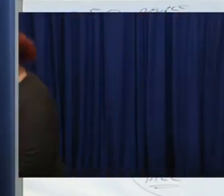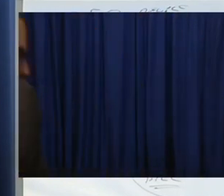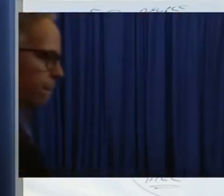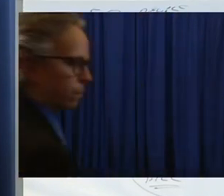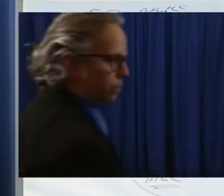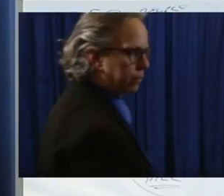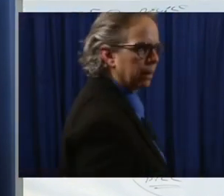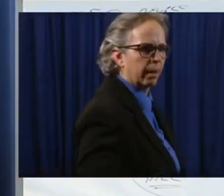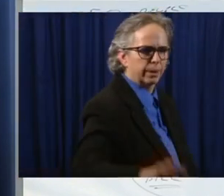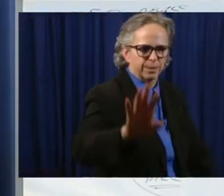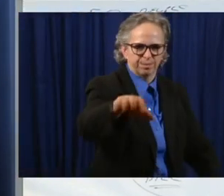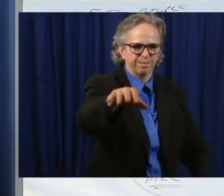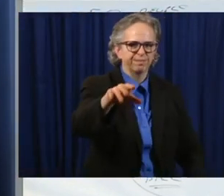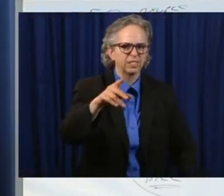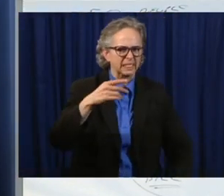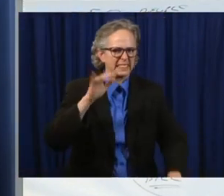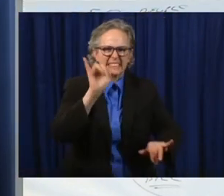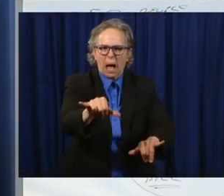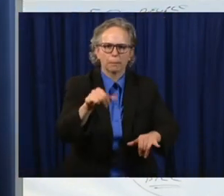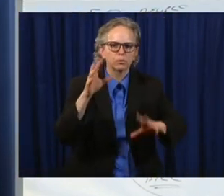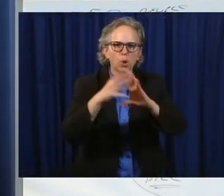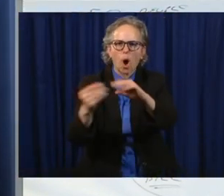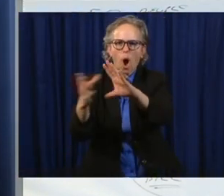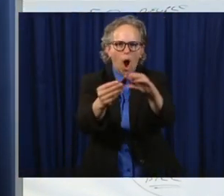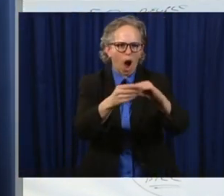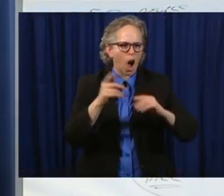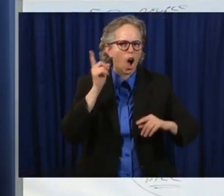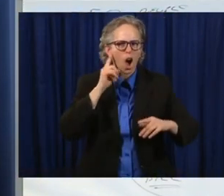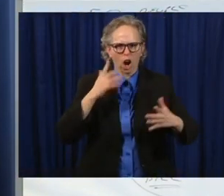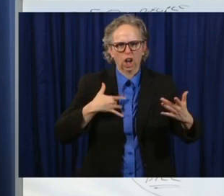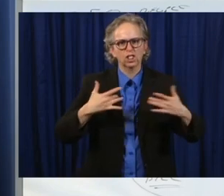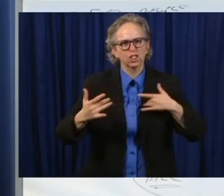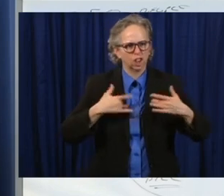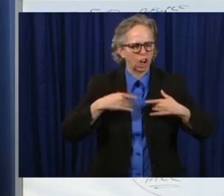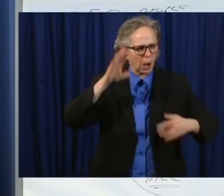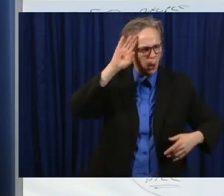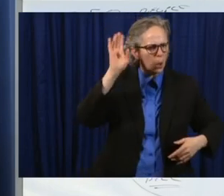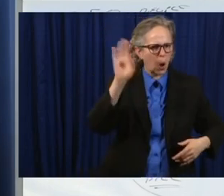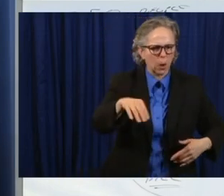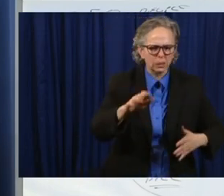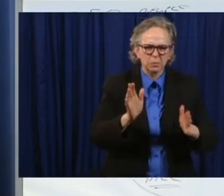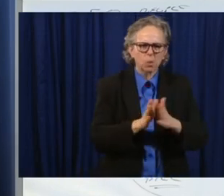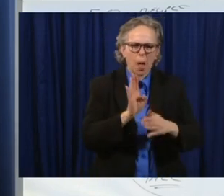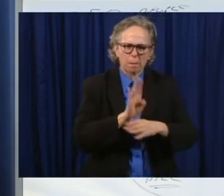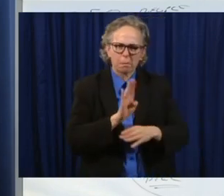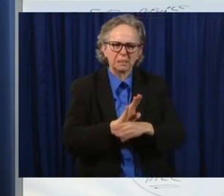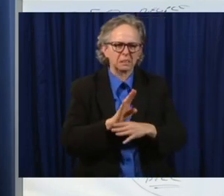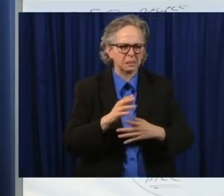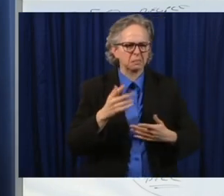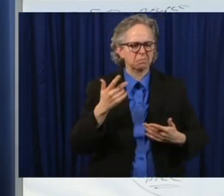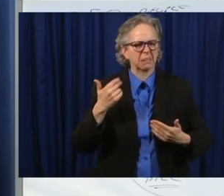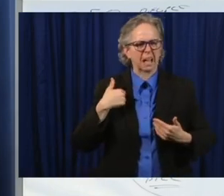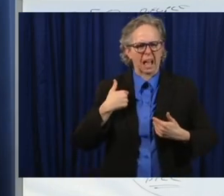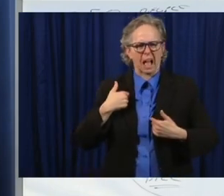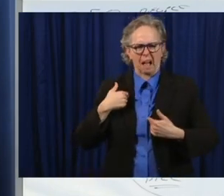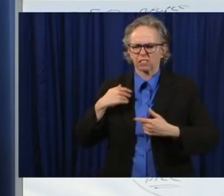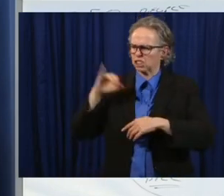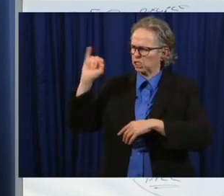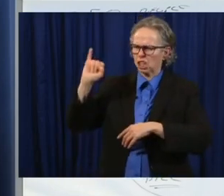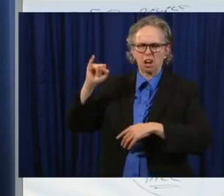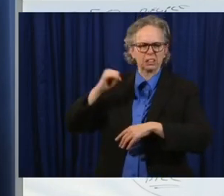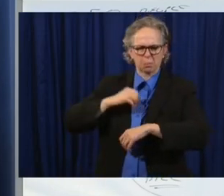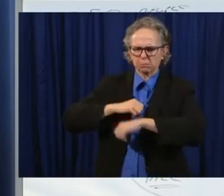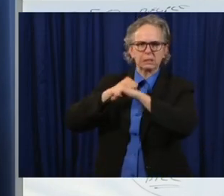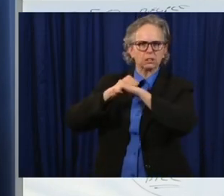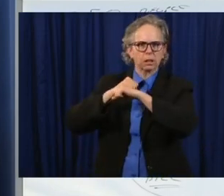business interruption, some of them felt that they had coverage, they should have had coverage, and they do not have coverage, or at least the insurance company is